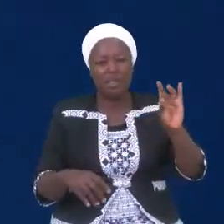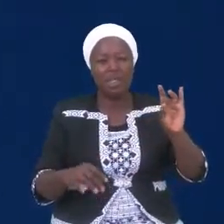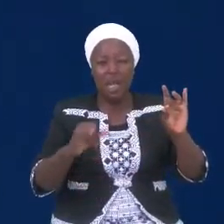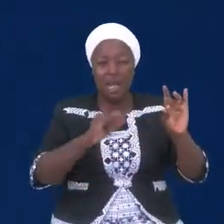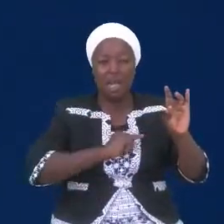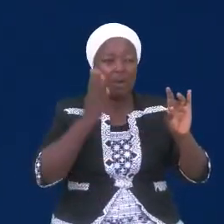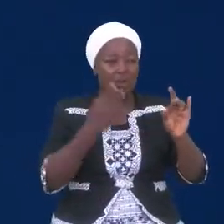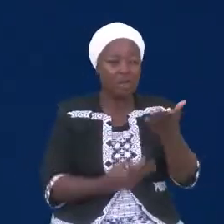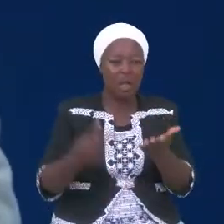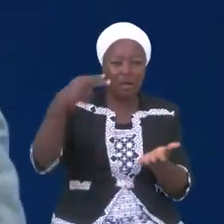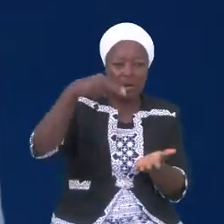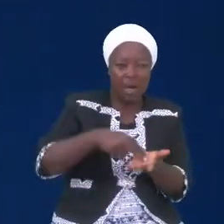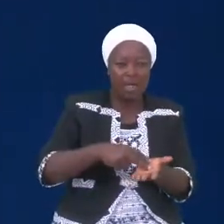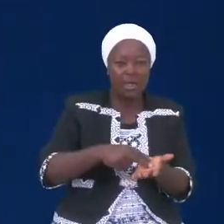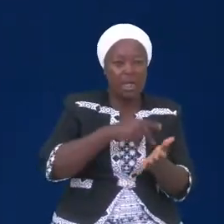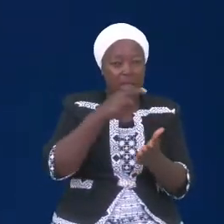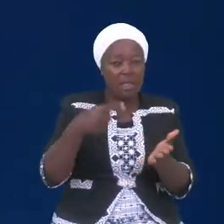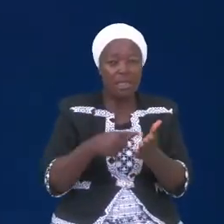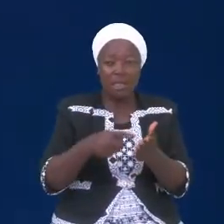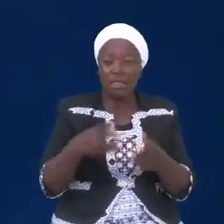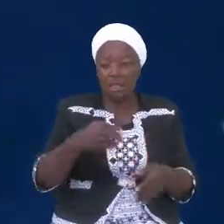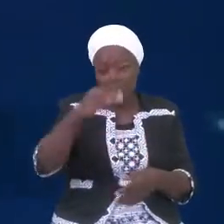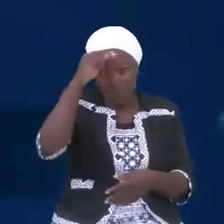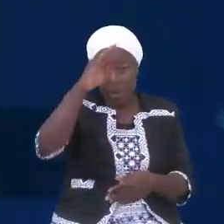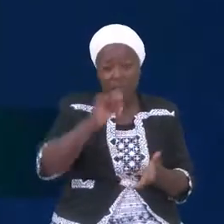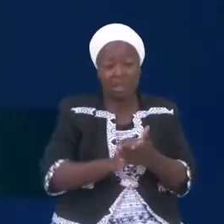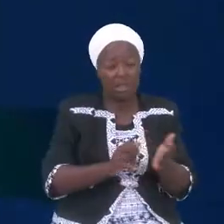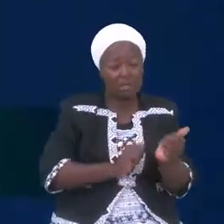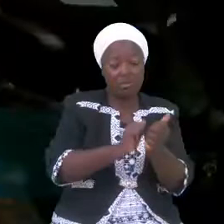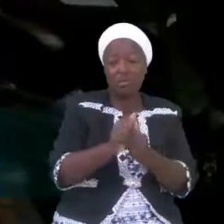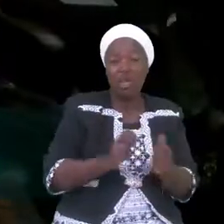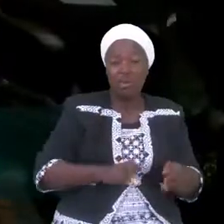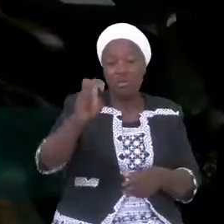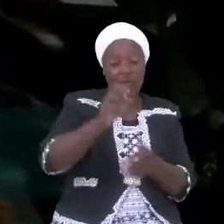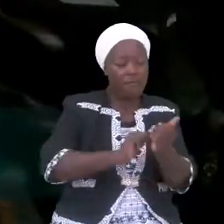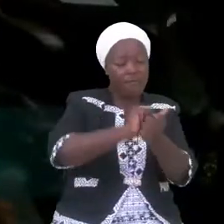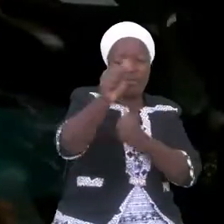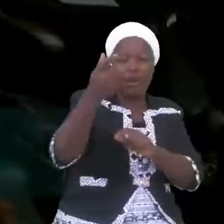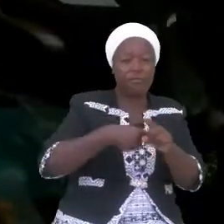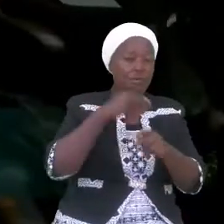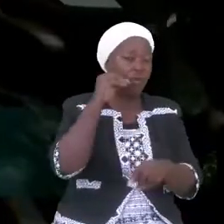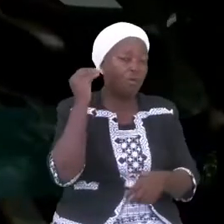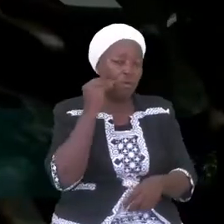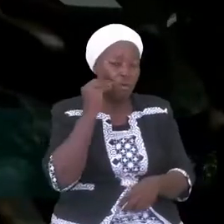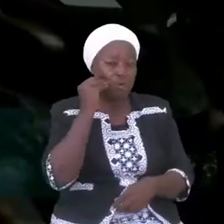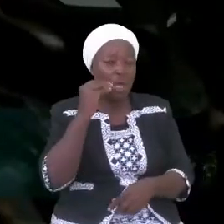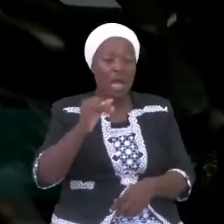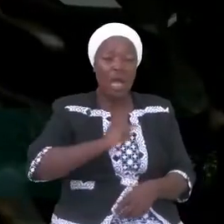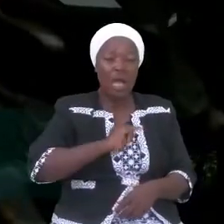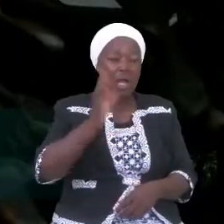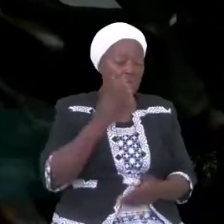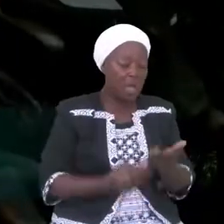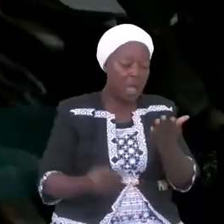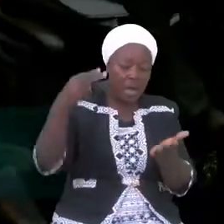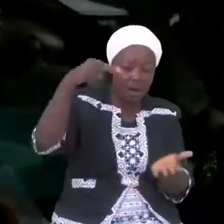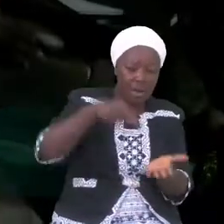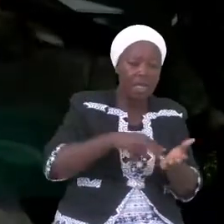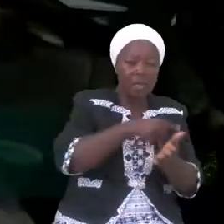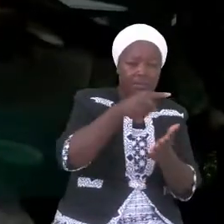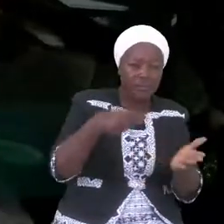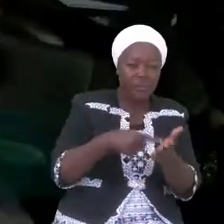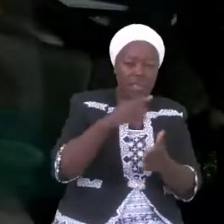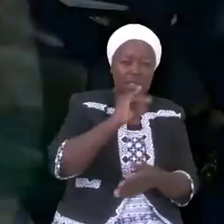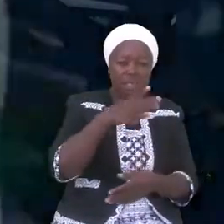arise. This is the prodigal son. I will arise. This is the prodigal man. I will arise. This is